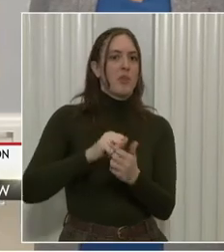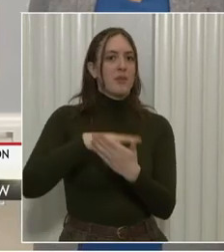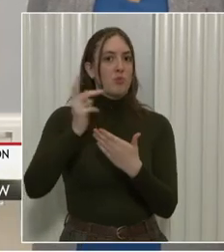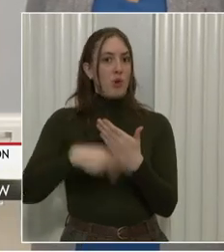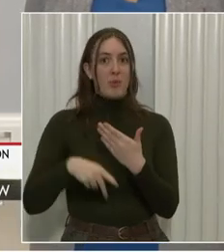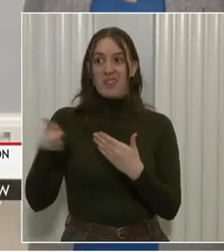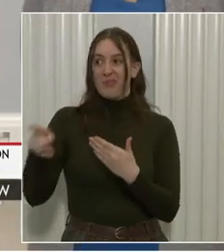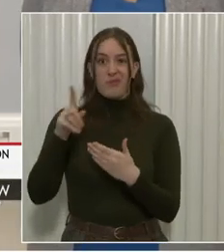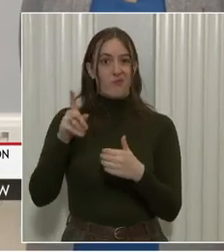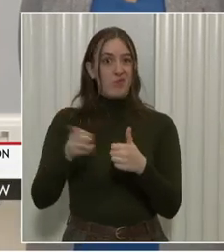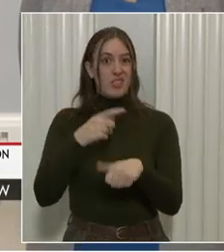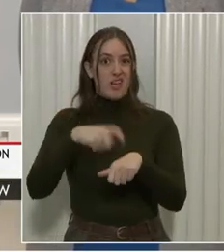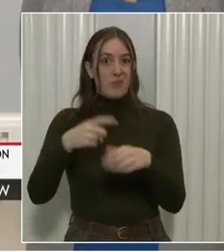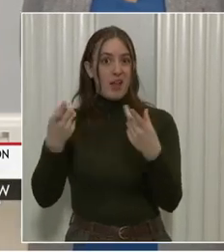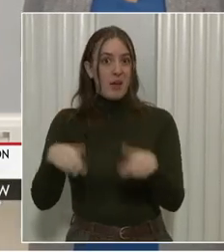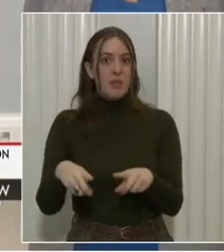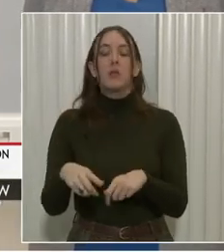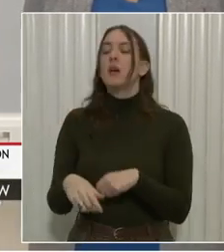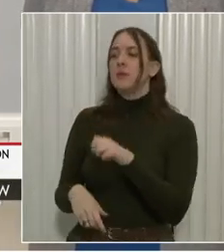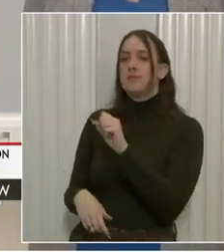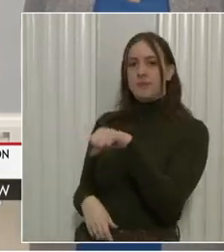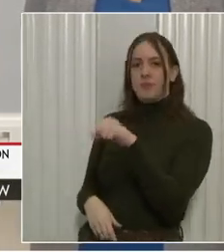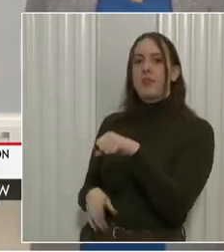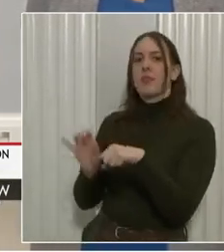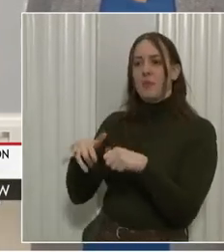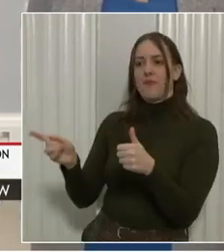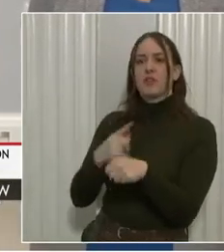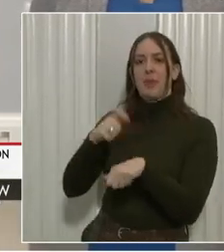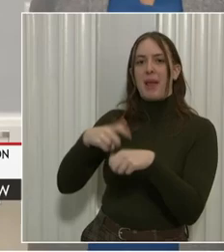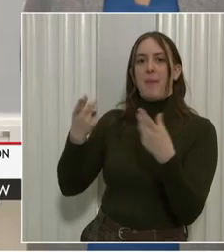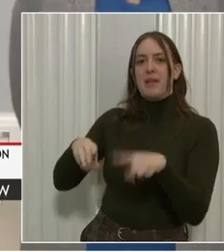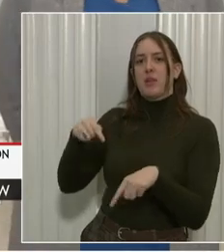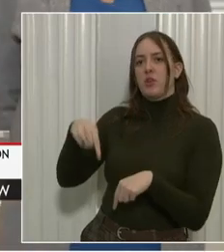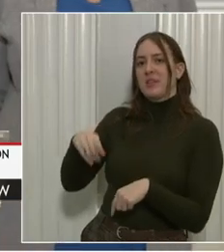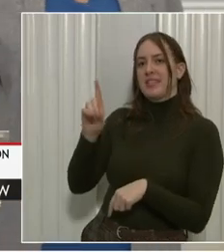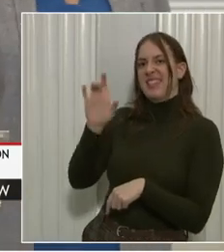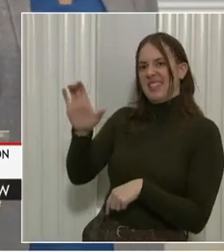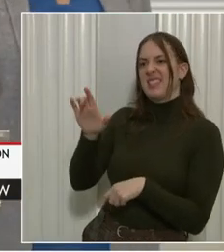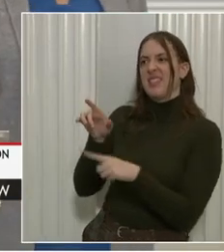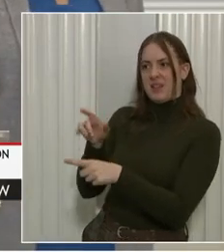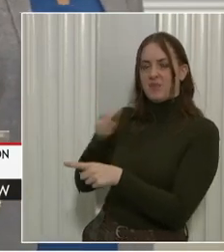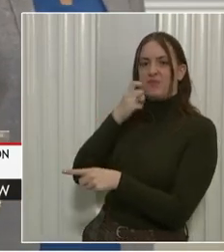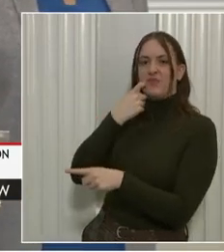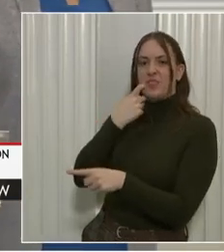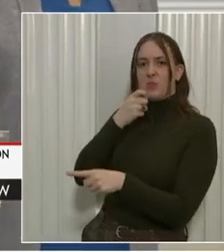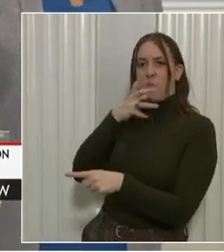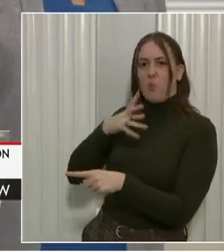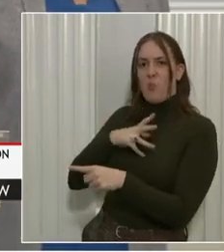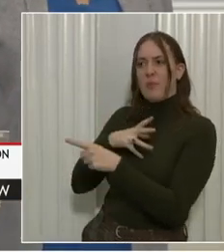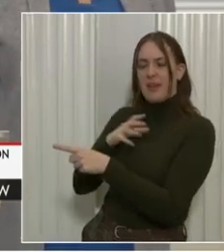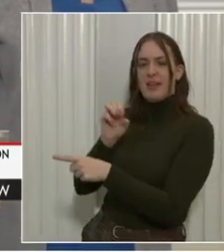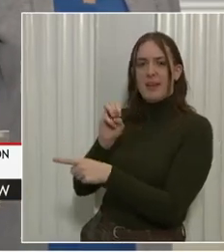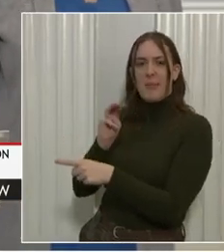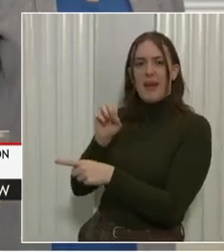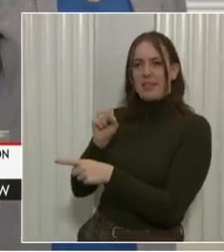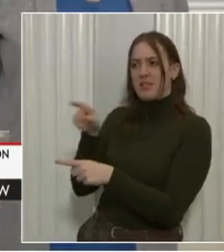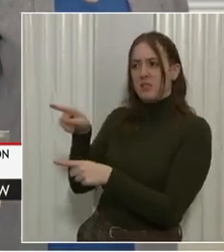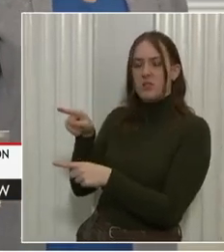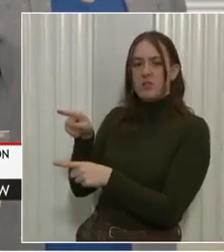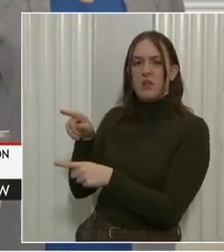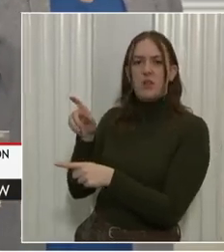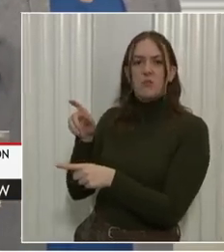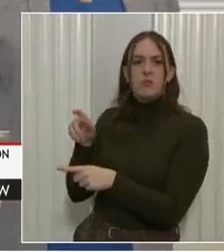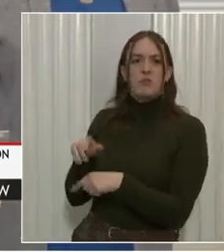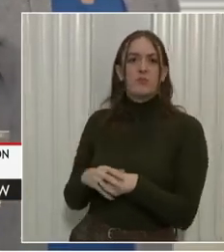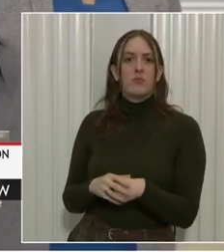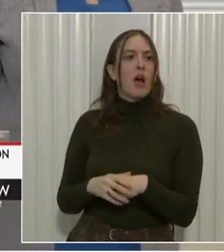yet, so it was the only one so far. We have 1 second. Dr. Wittberg's daughter's here. Would you mind standing up so we... She's not the one that not the one, darn She's it.